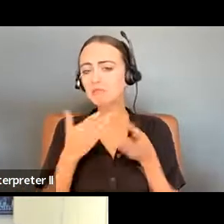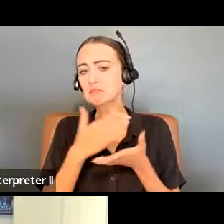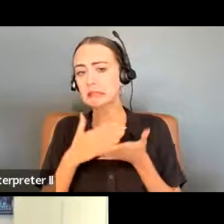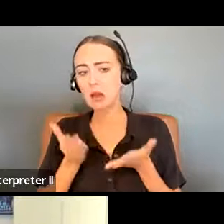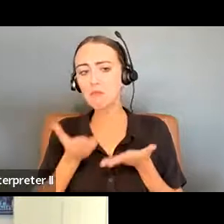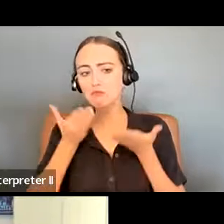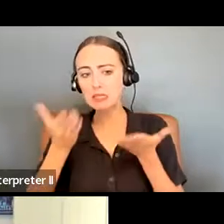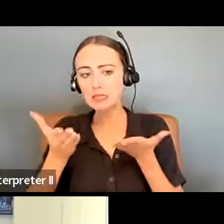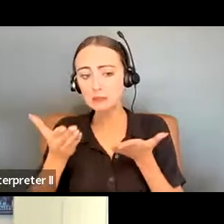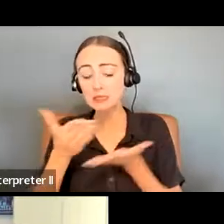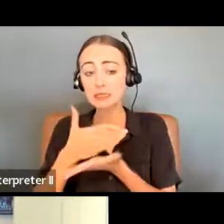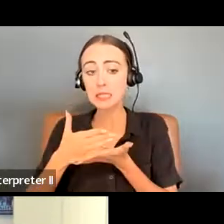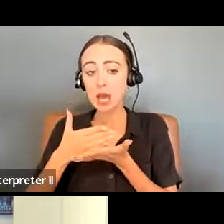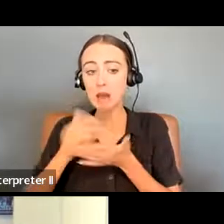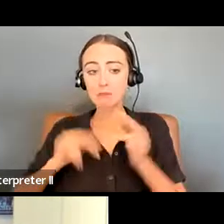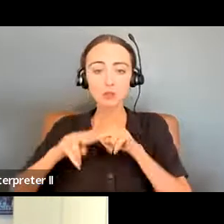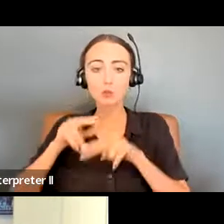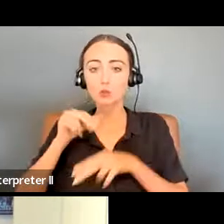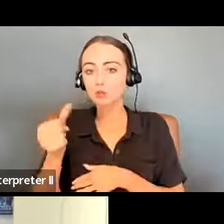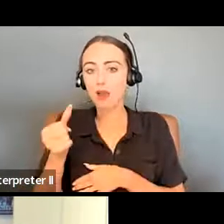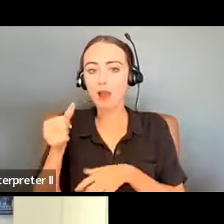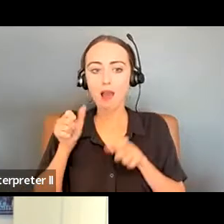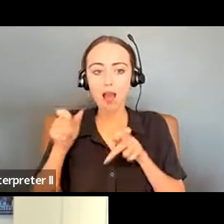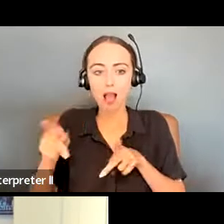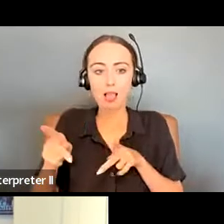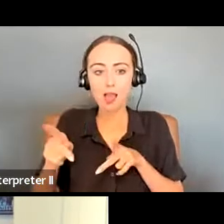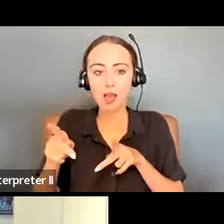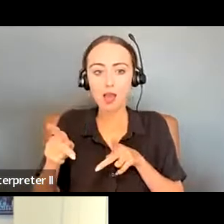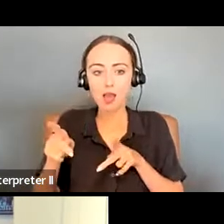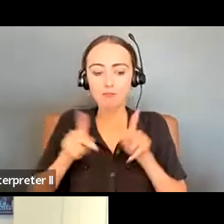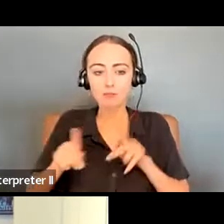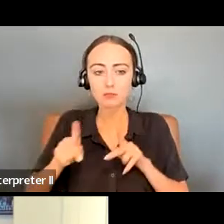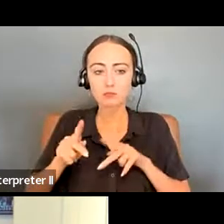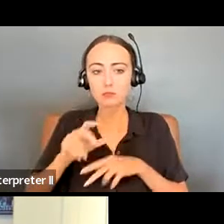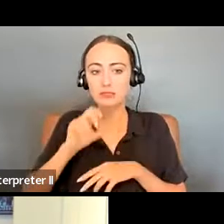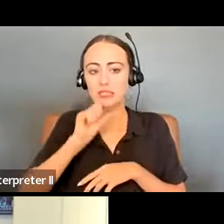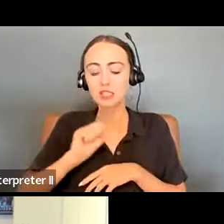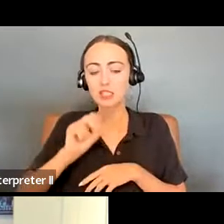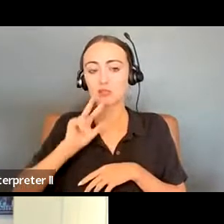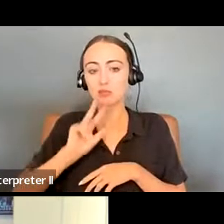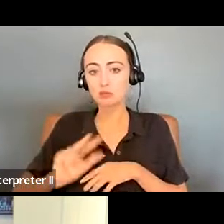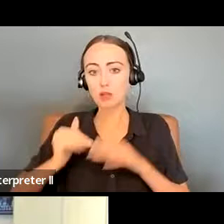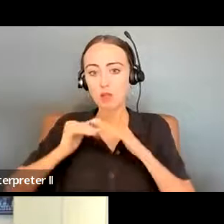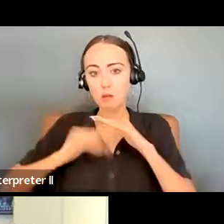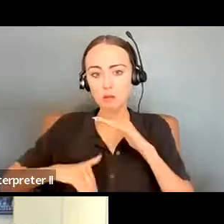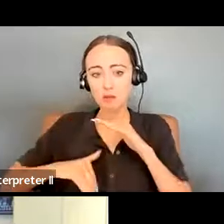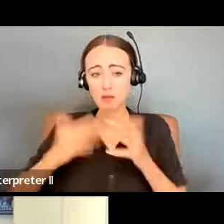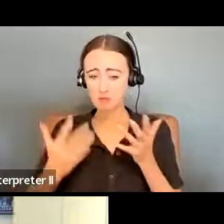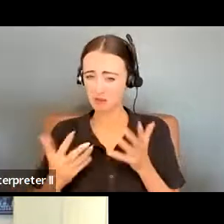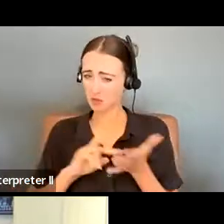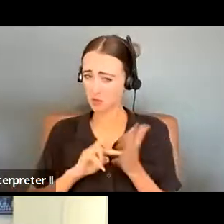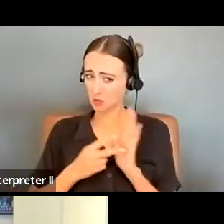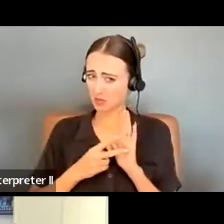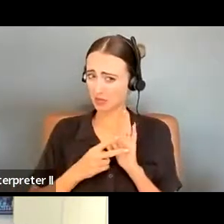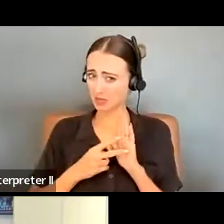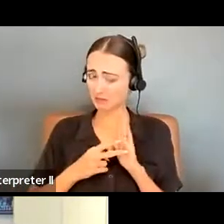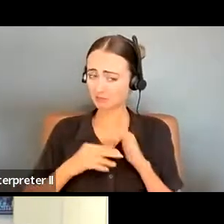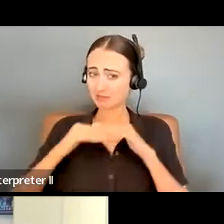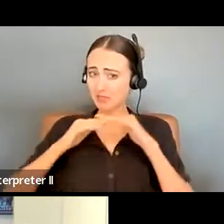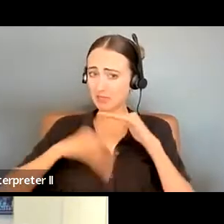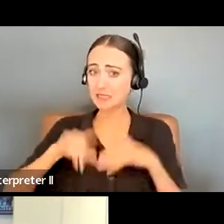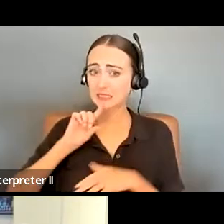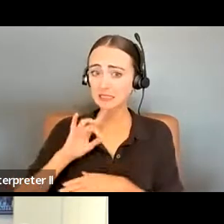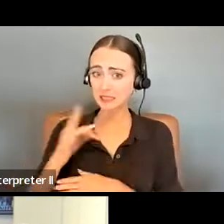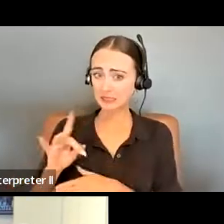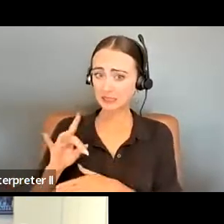that establishments that don't serve patrons under 3, a more sensible distinction would be for those under 18. I imagine